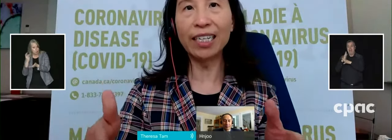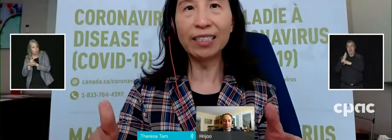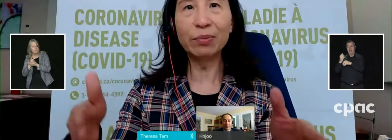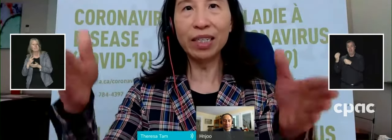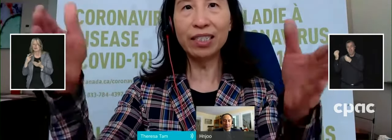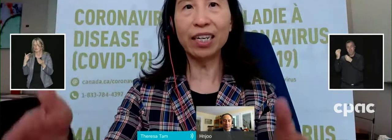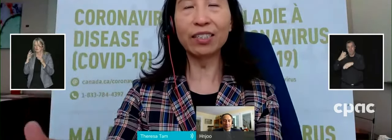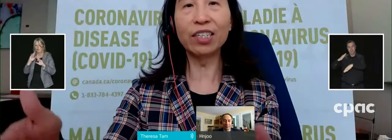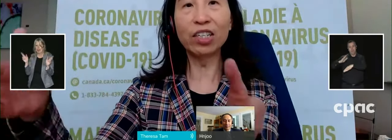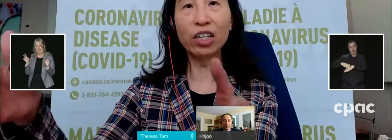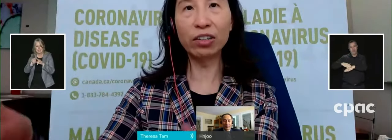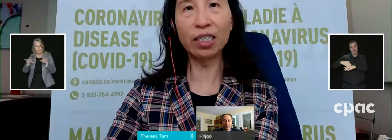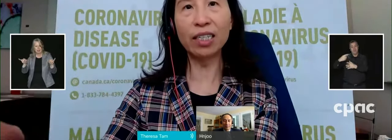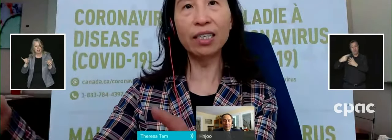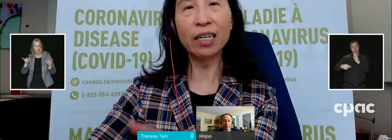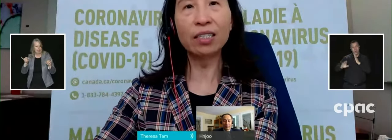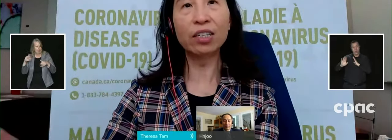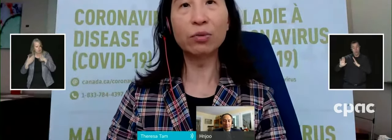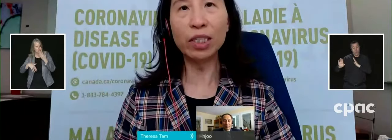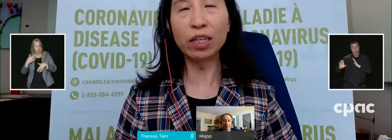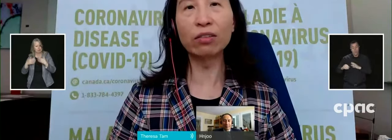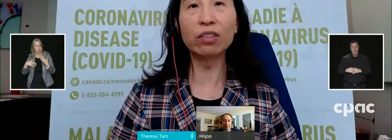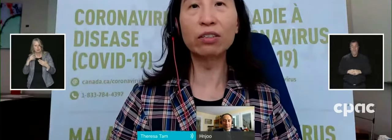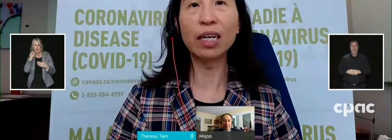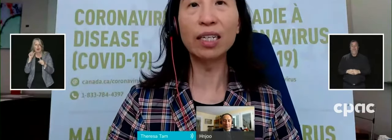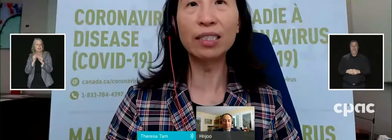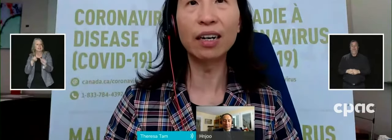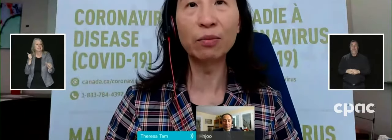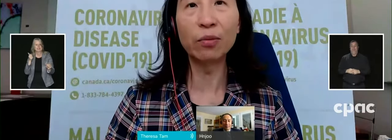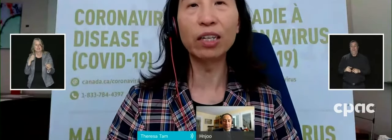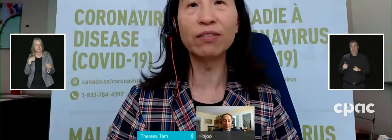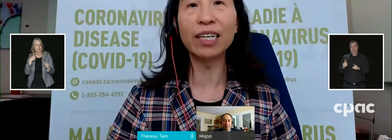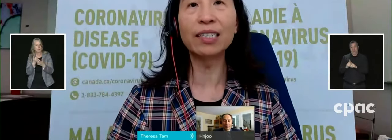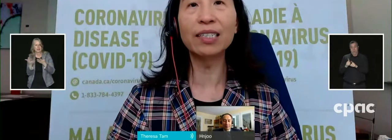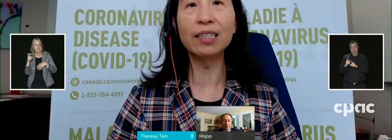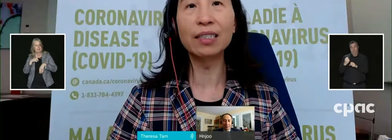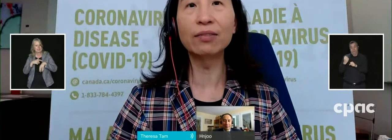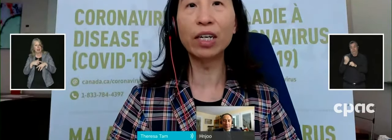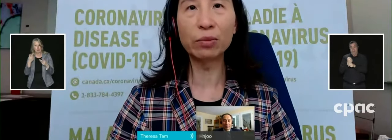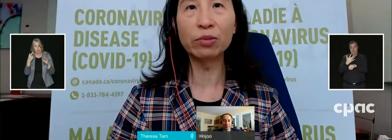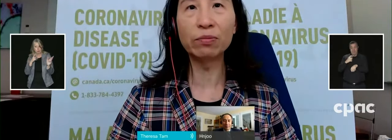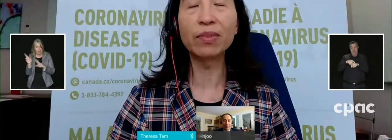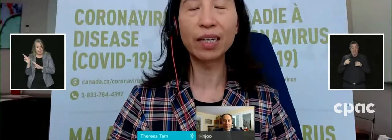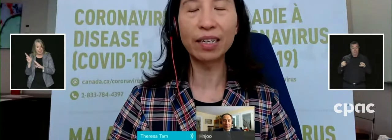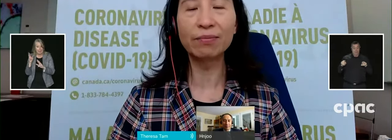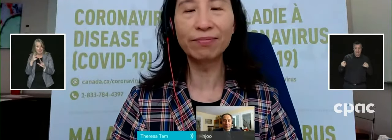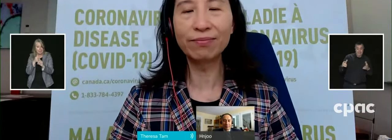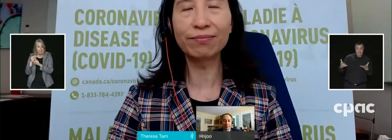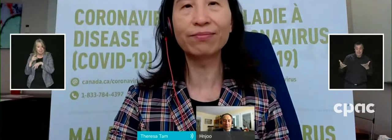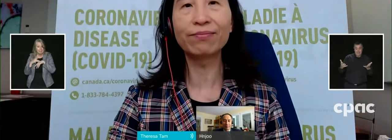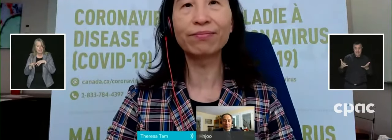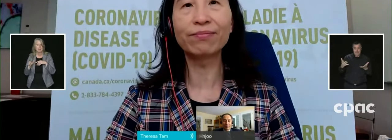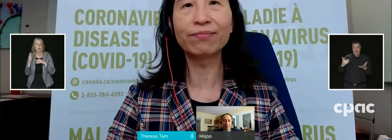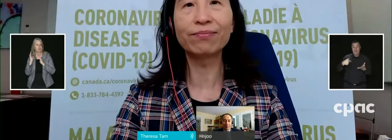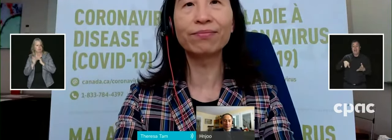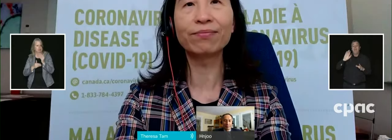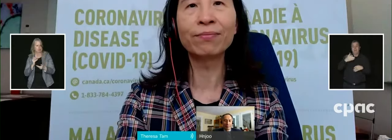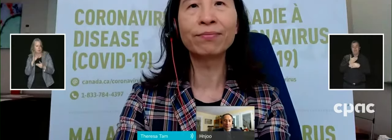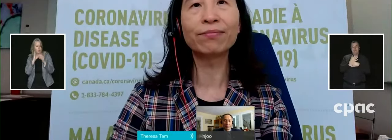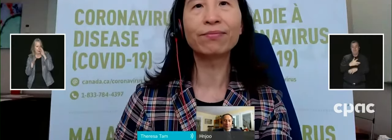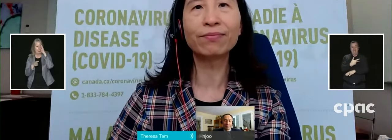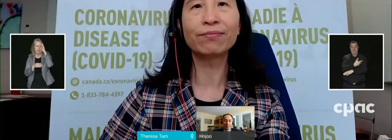this, again, is being done concurrently so that we don't lose any time when the vaccine is available.